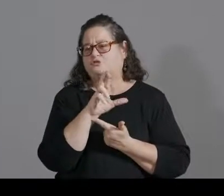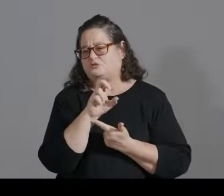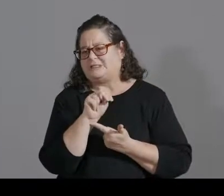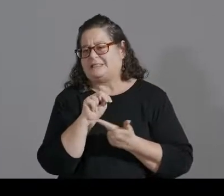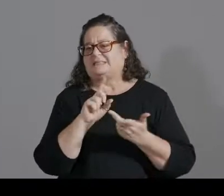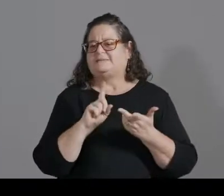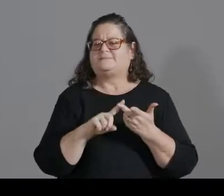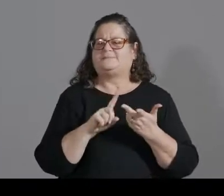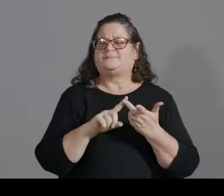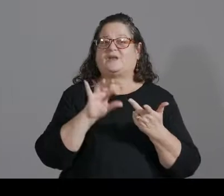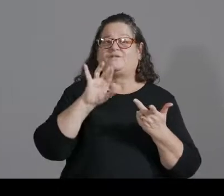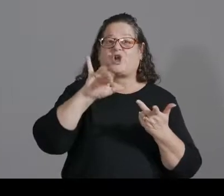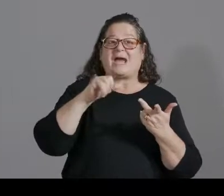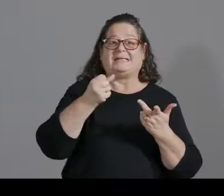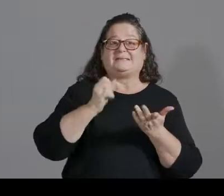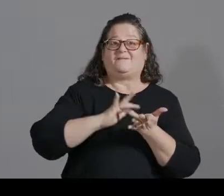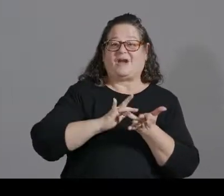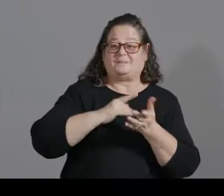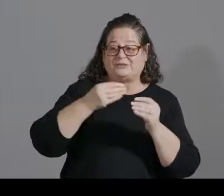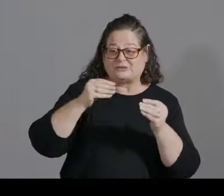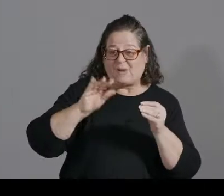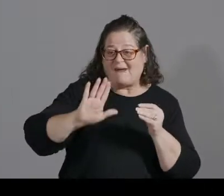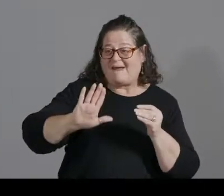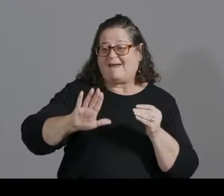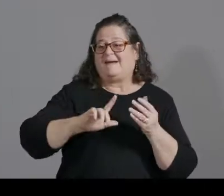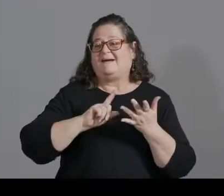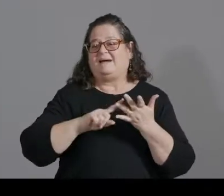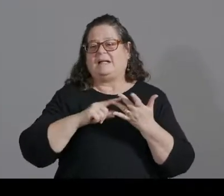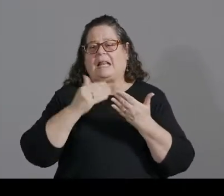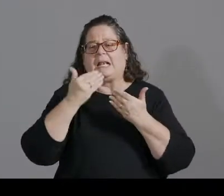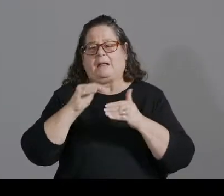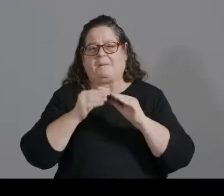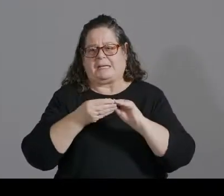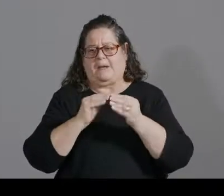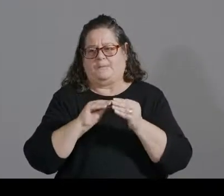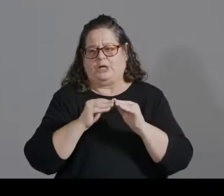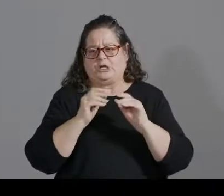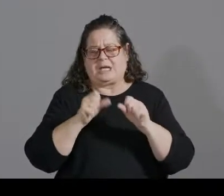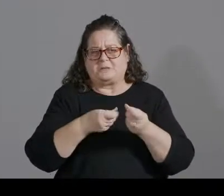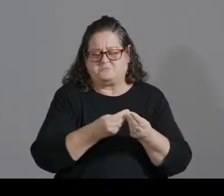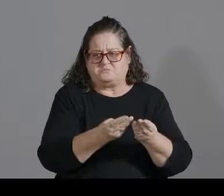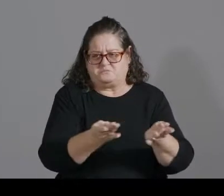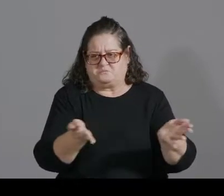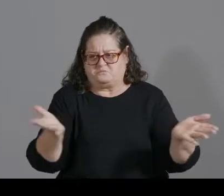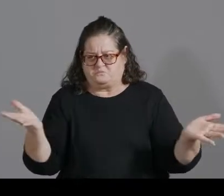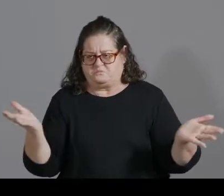supply in their store and be able to allocate that out. Next slide.